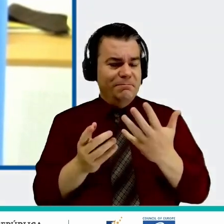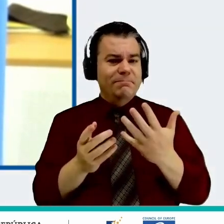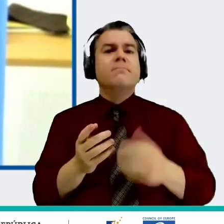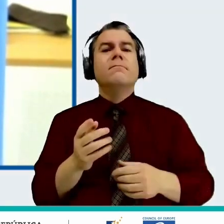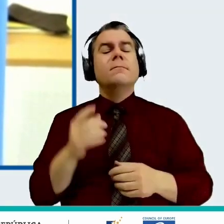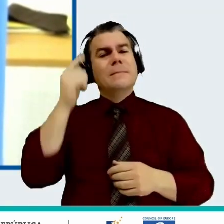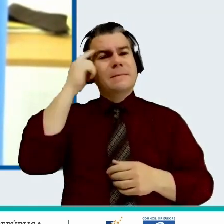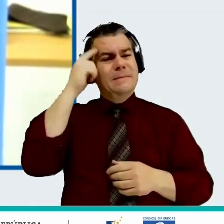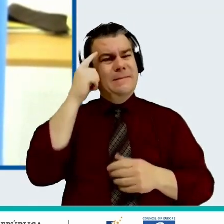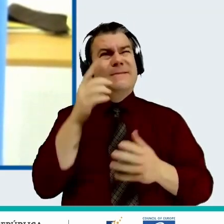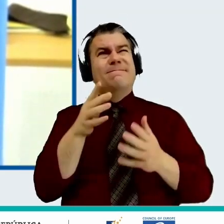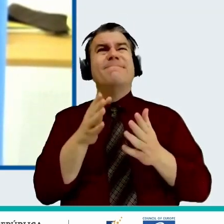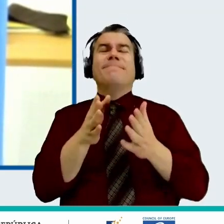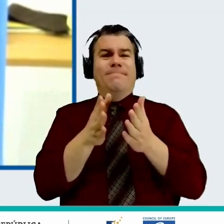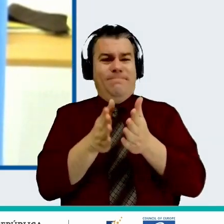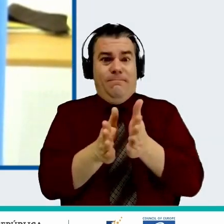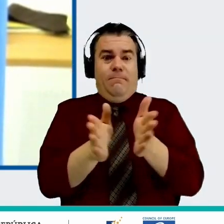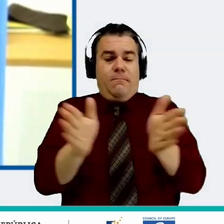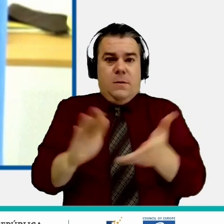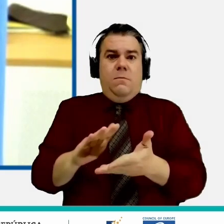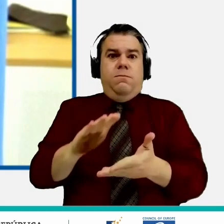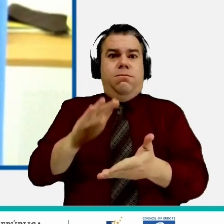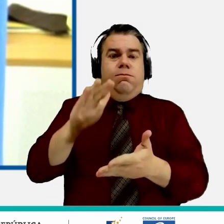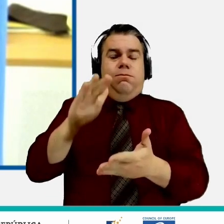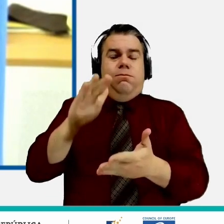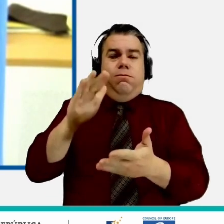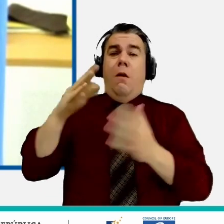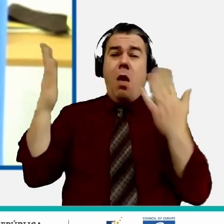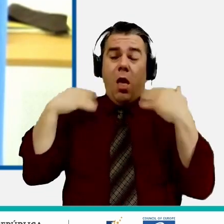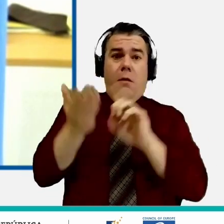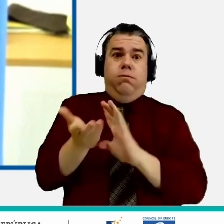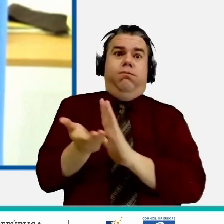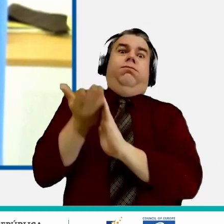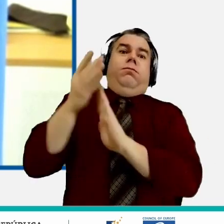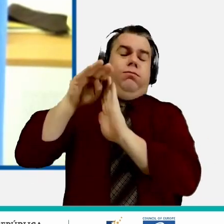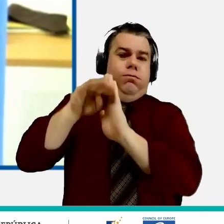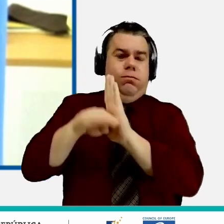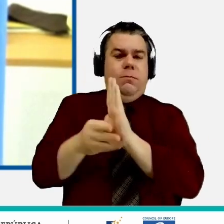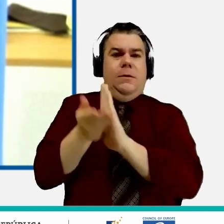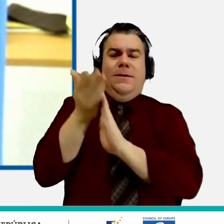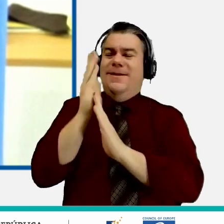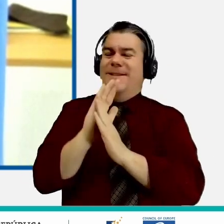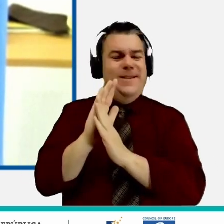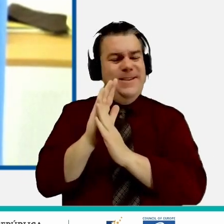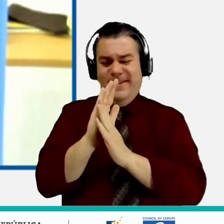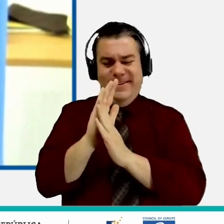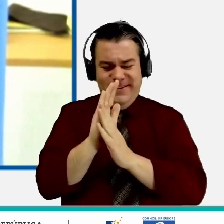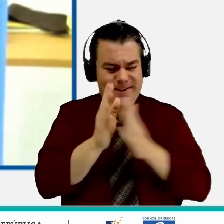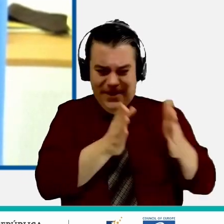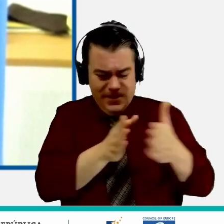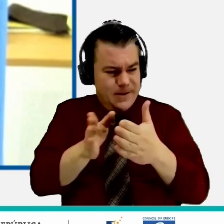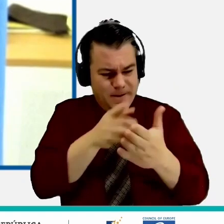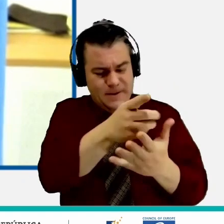change and urbanization, increased disaster risk, we need to accelerate the implementation on all aspects of the Sendai